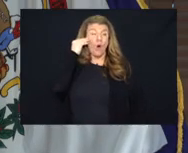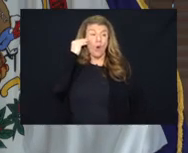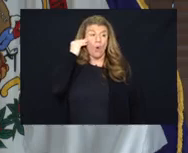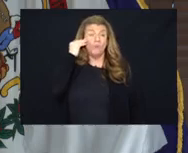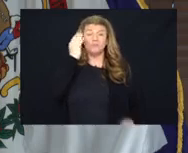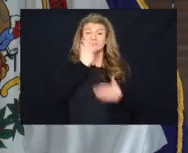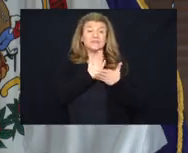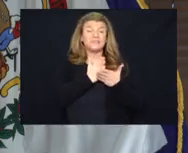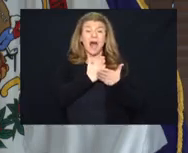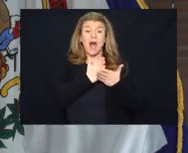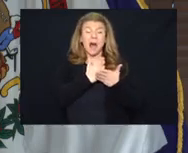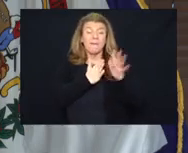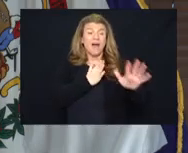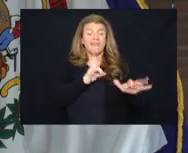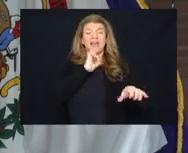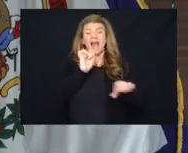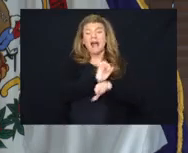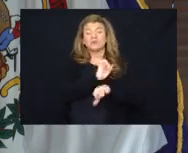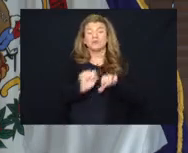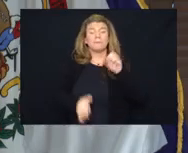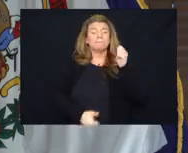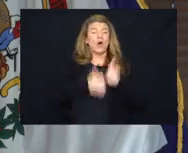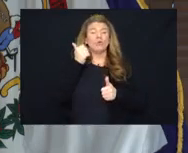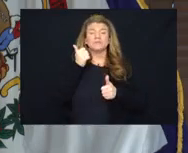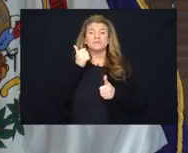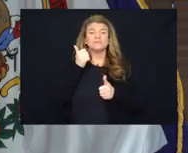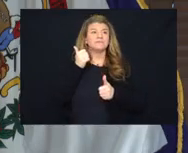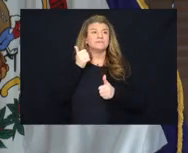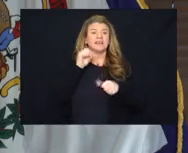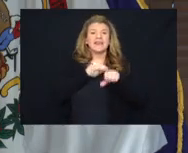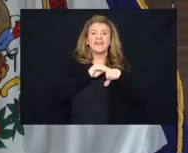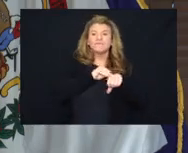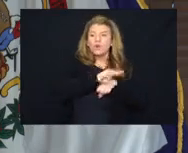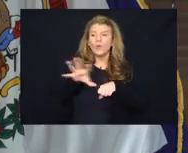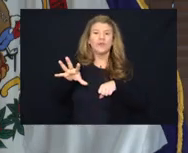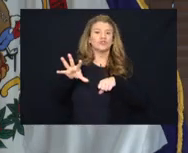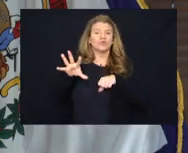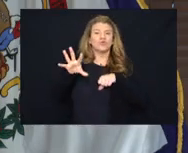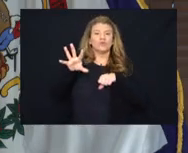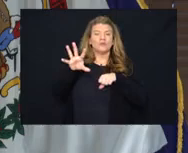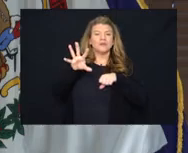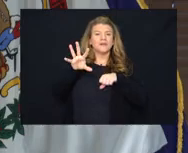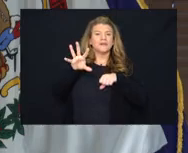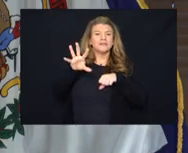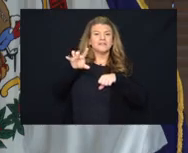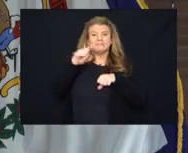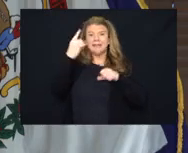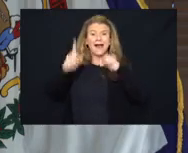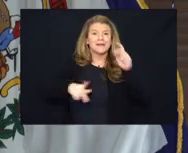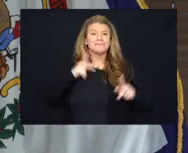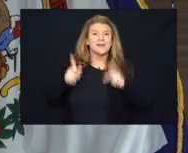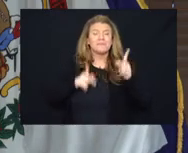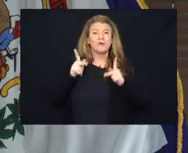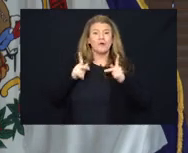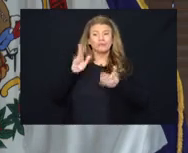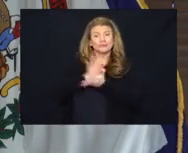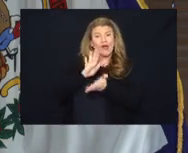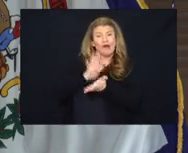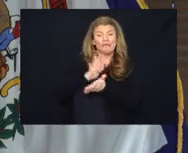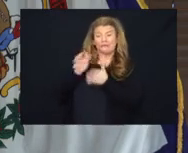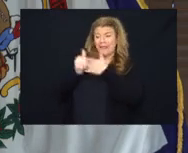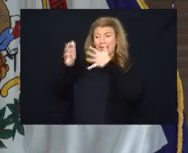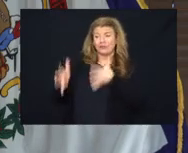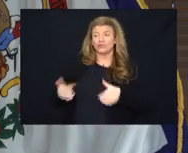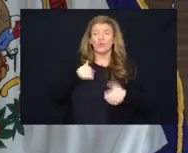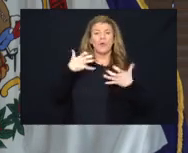some of the absolute most, influential African American scholars and leaders. And this month, we